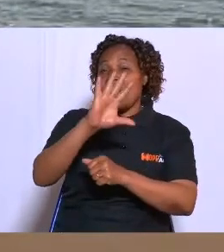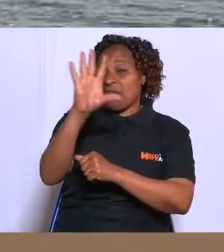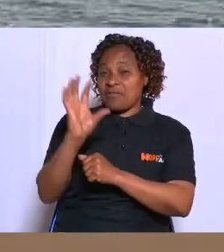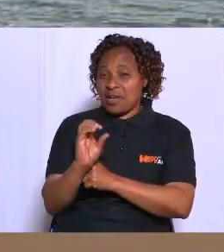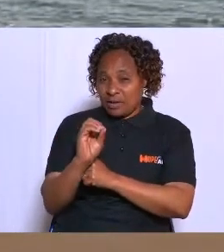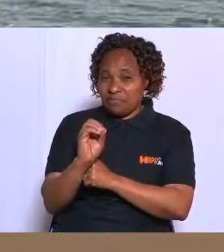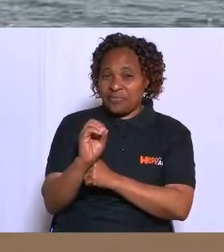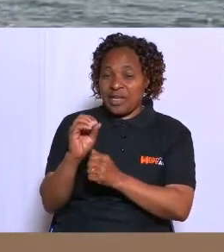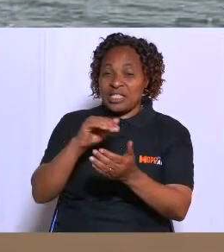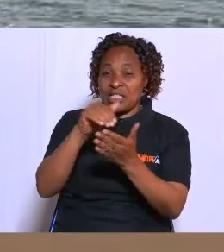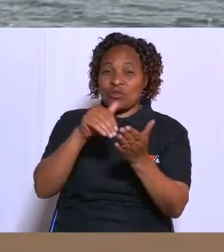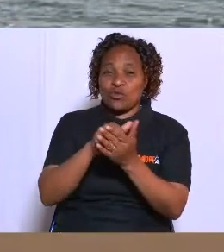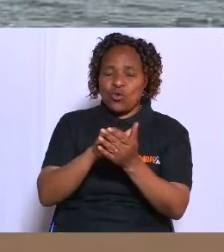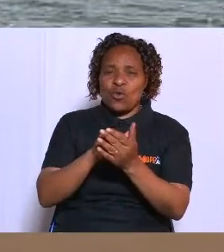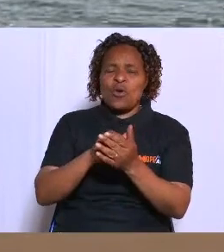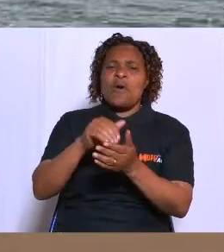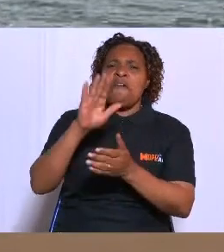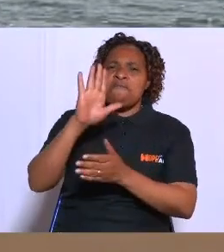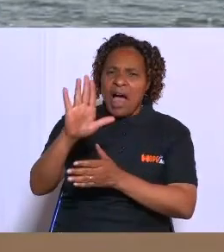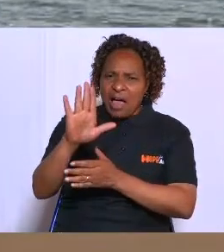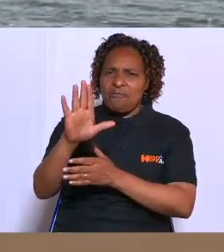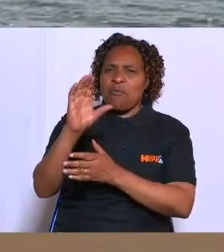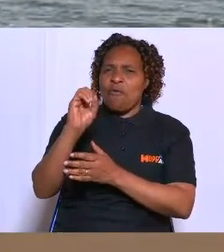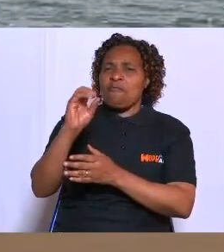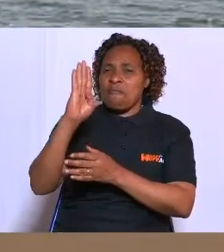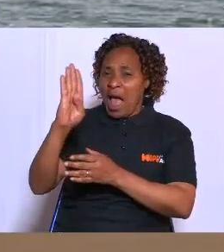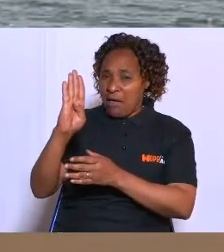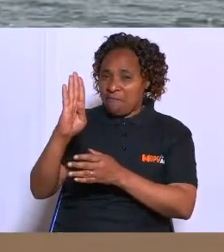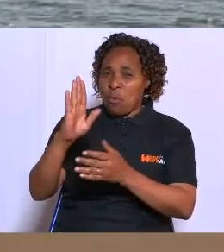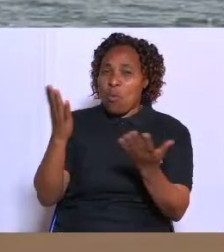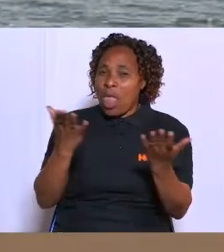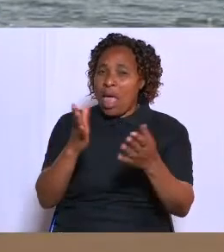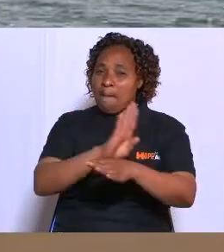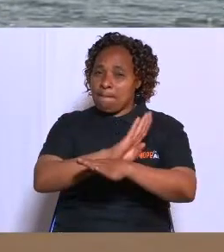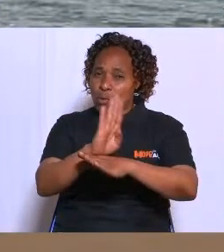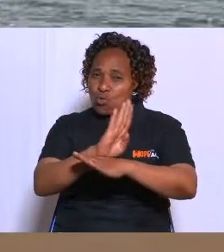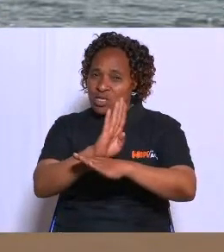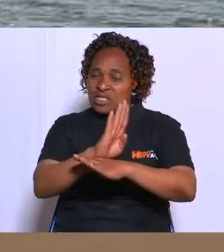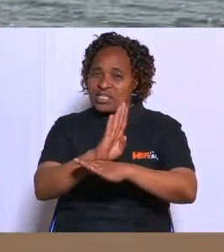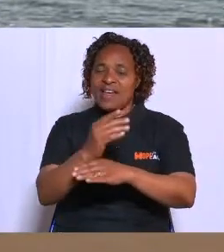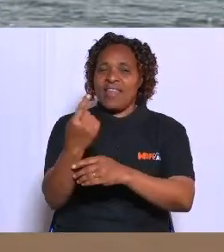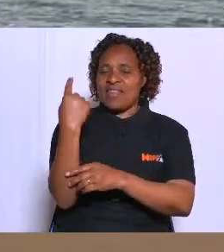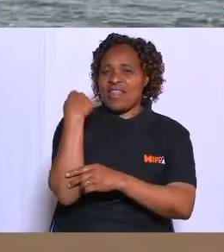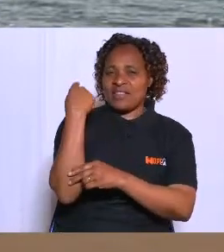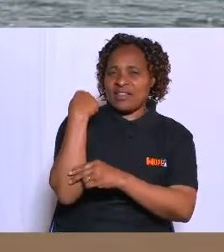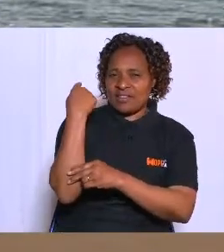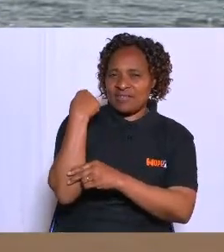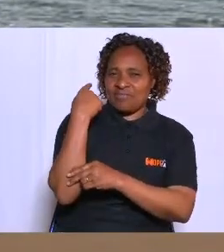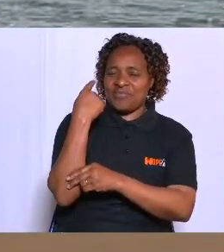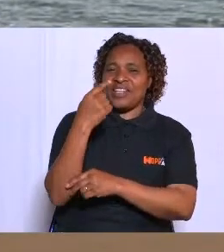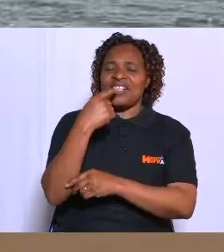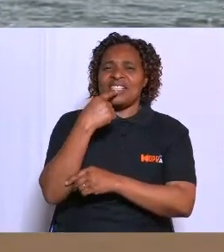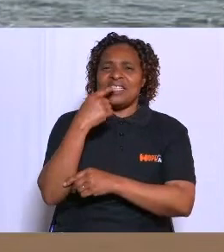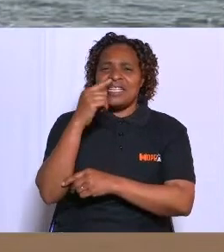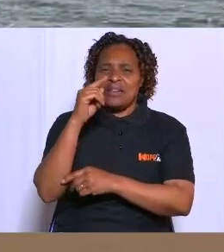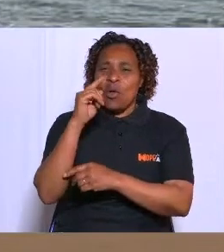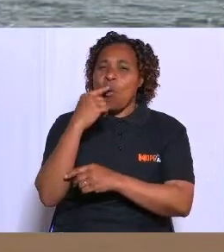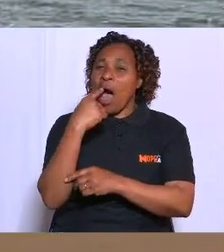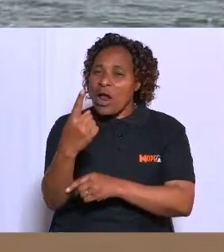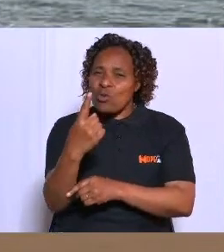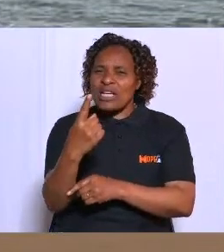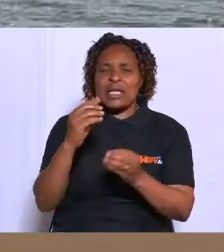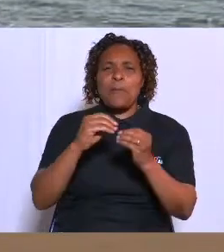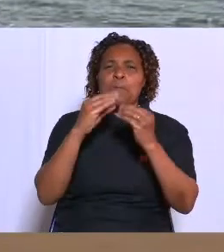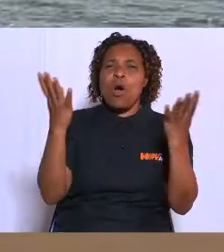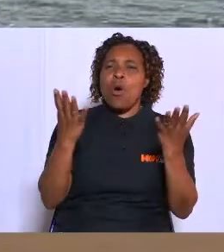baptism of 500 in Burundi and yesterday but they said hundreds more